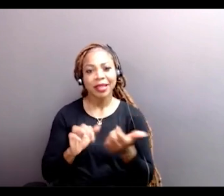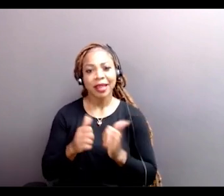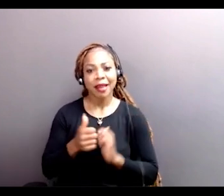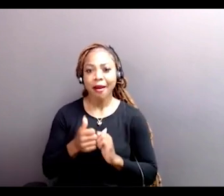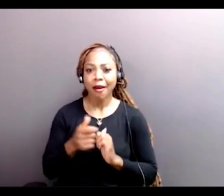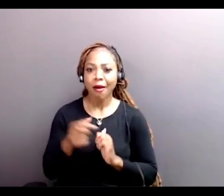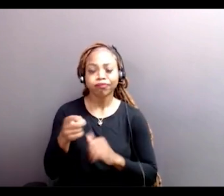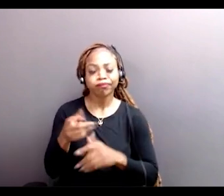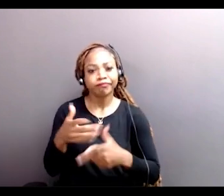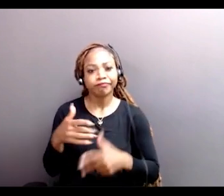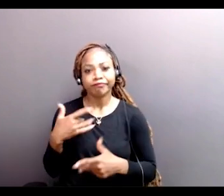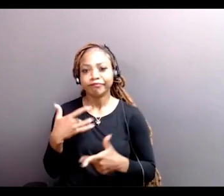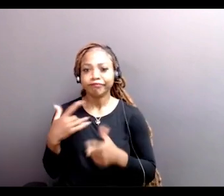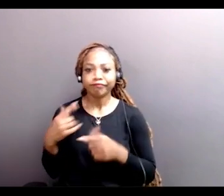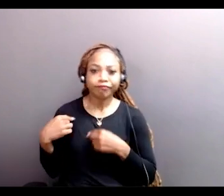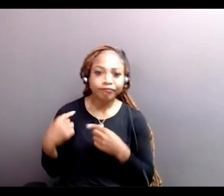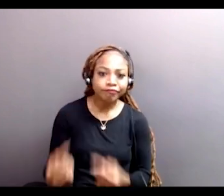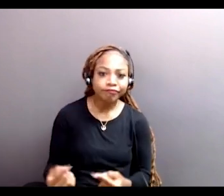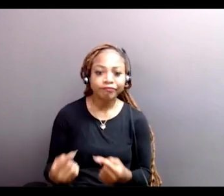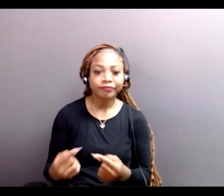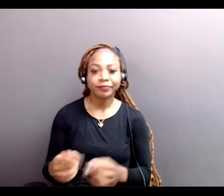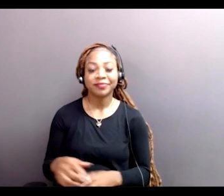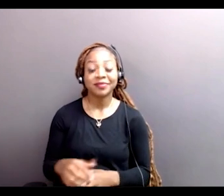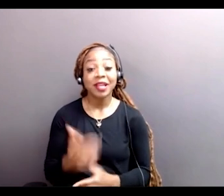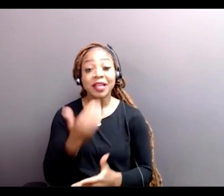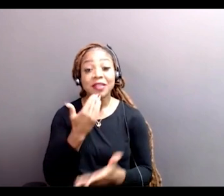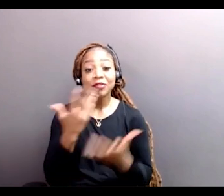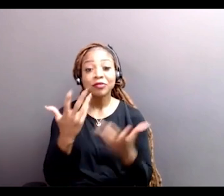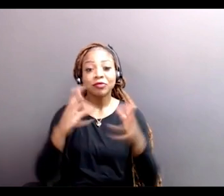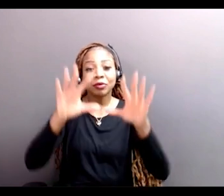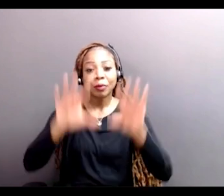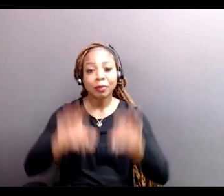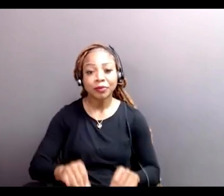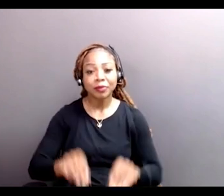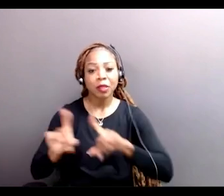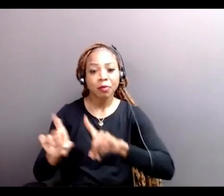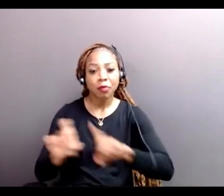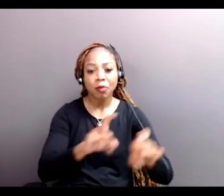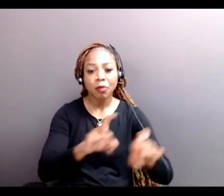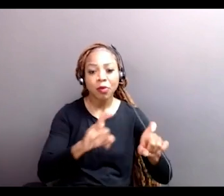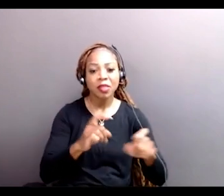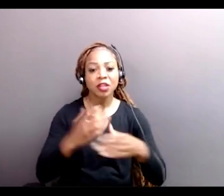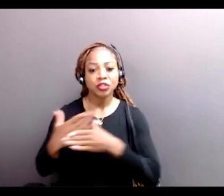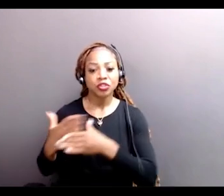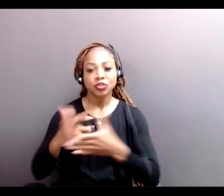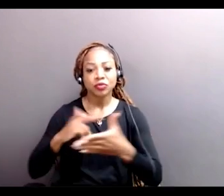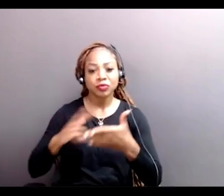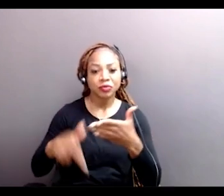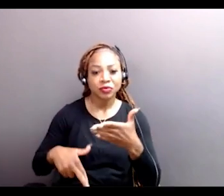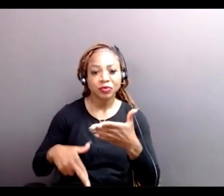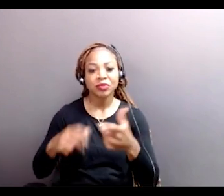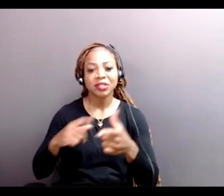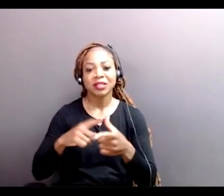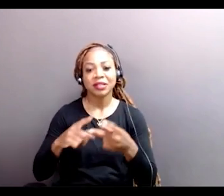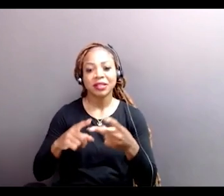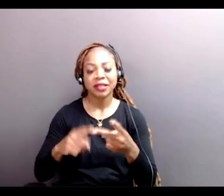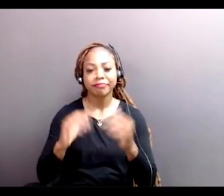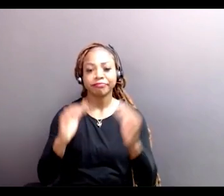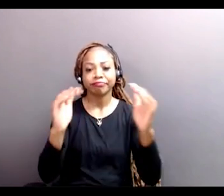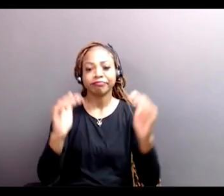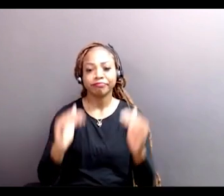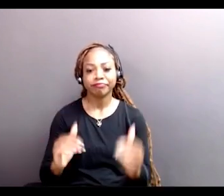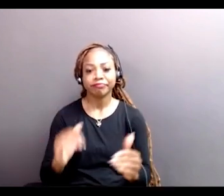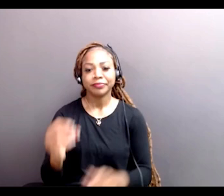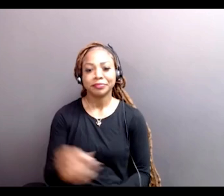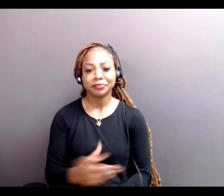conversation. All right, that's great. Thank you. Let's end the poll, share results, and move on to the next